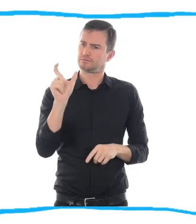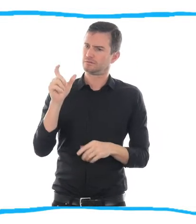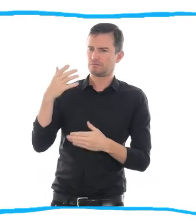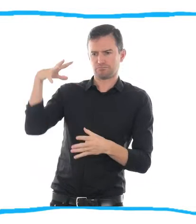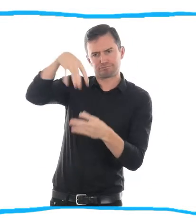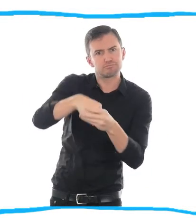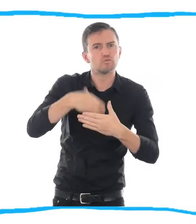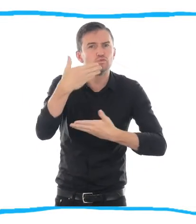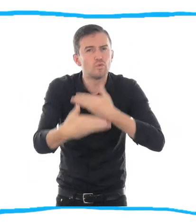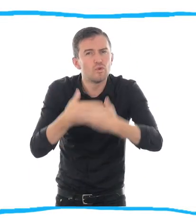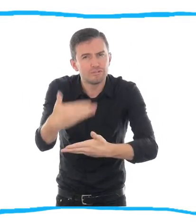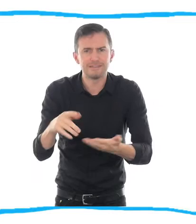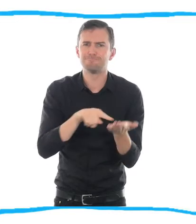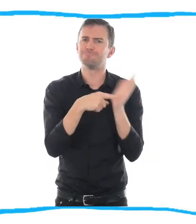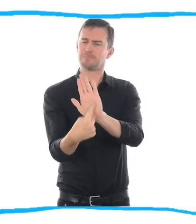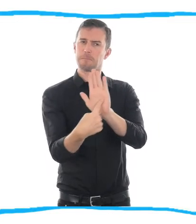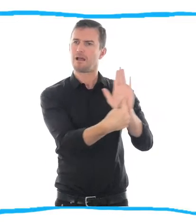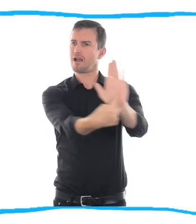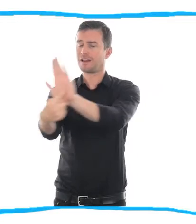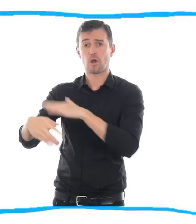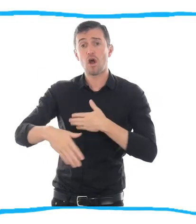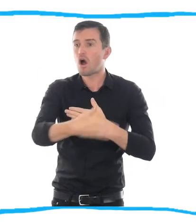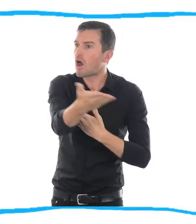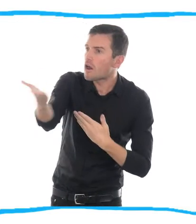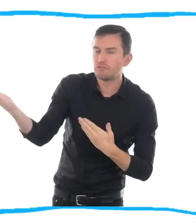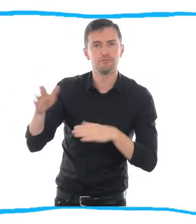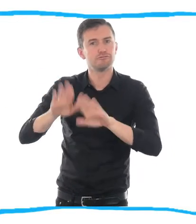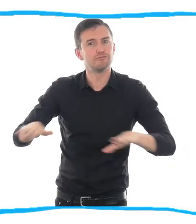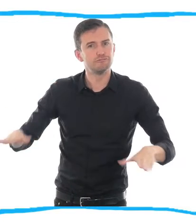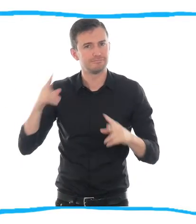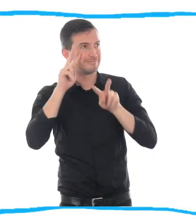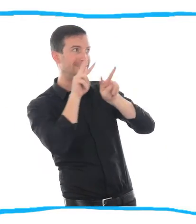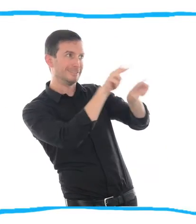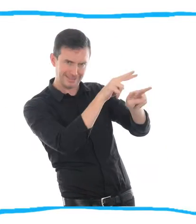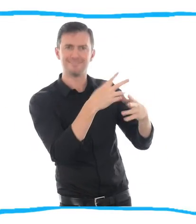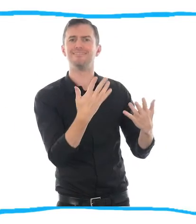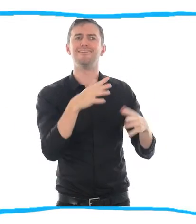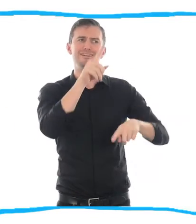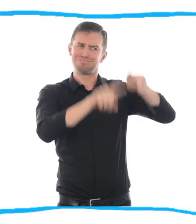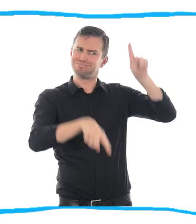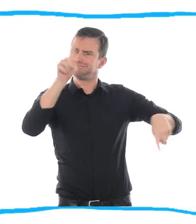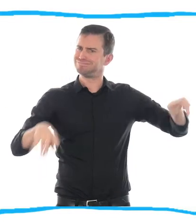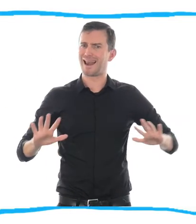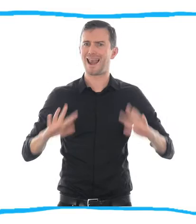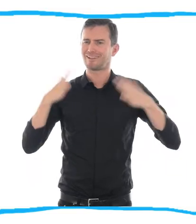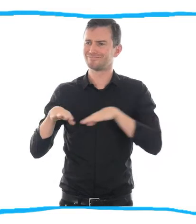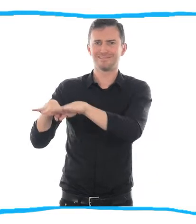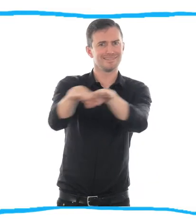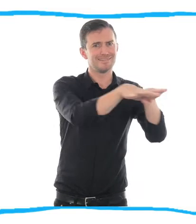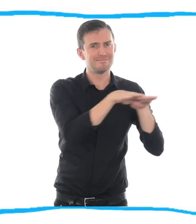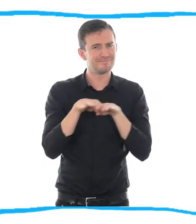children both with and without disabilities, and remind everyone that disability is a normal part of life.